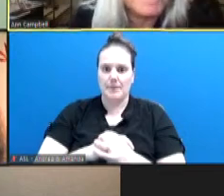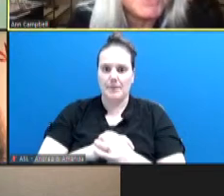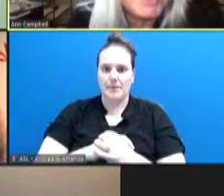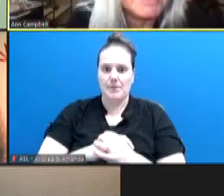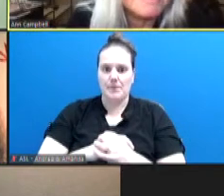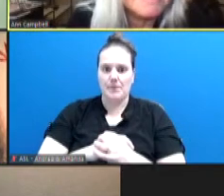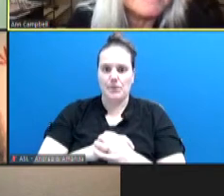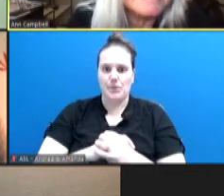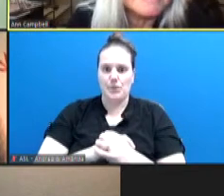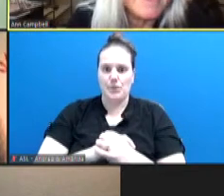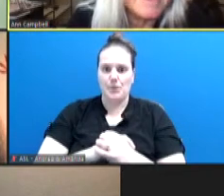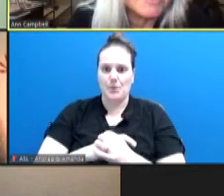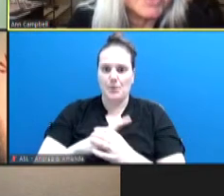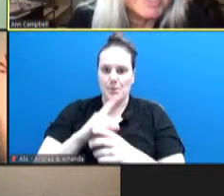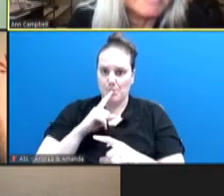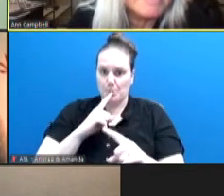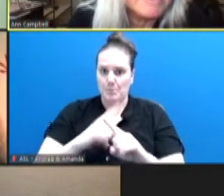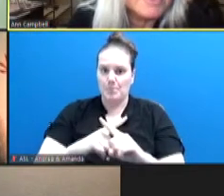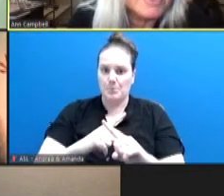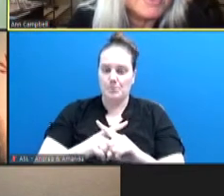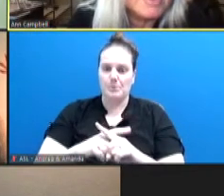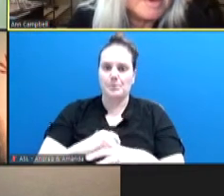You're muted, Gloria.